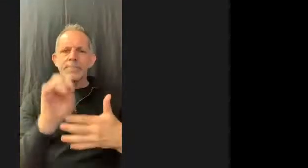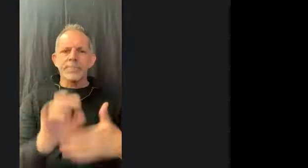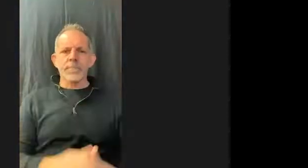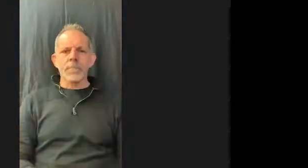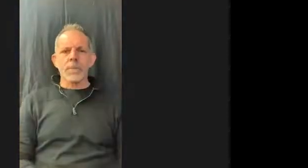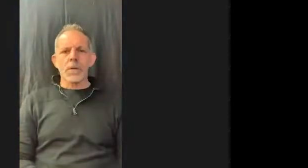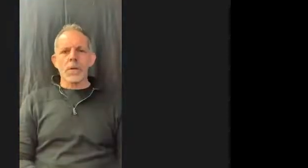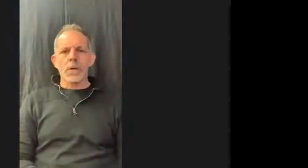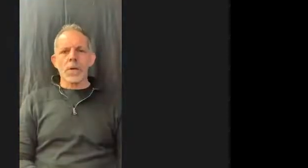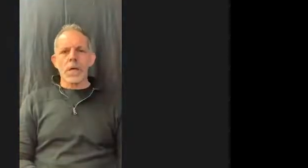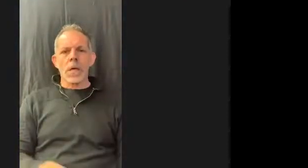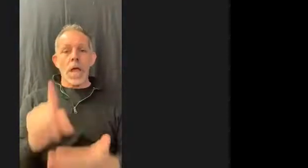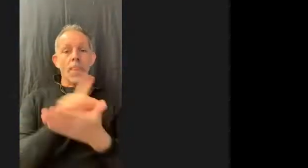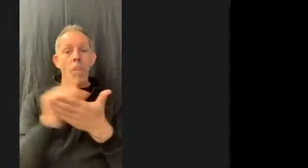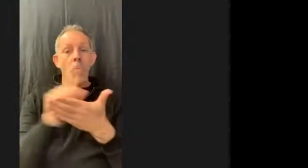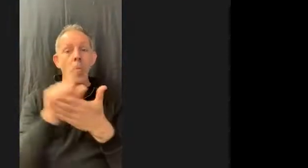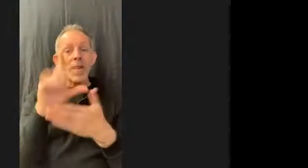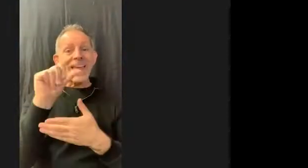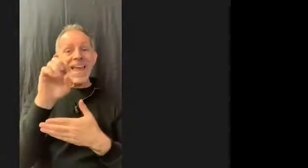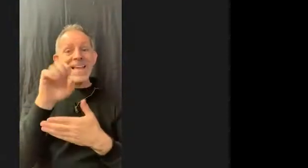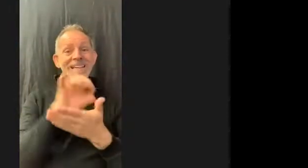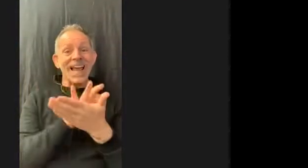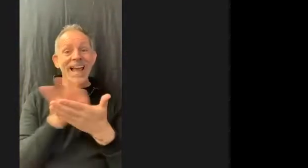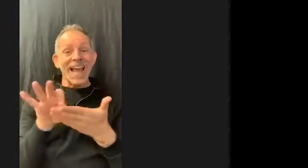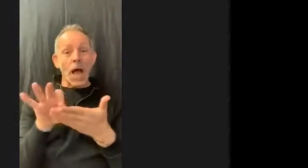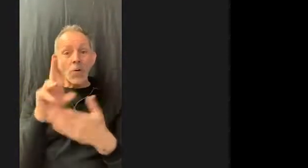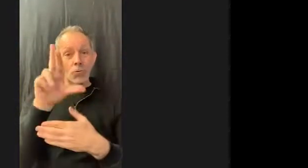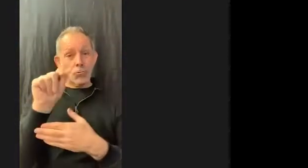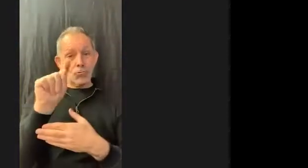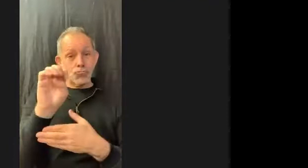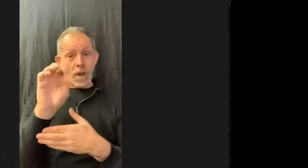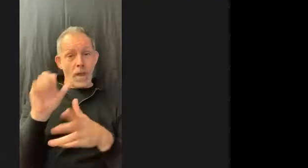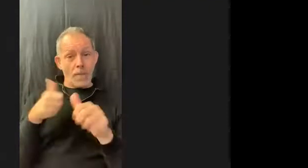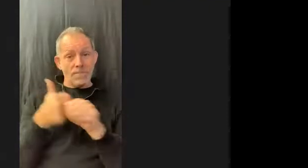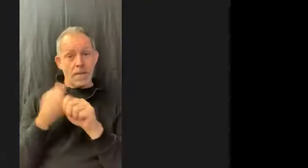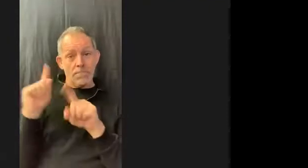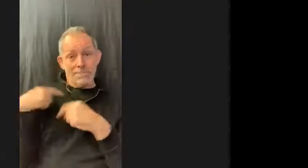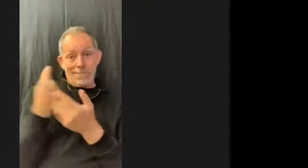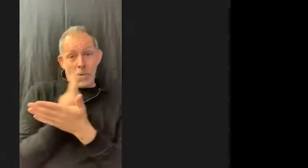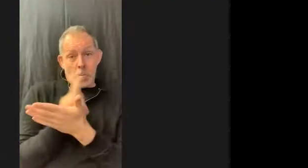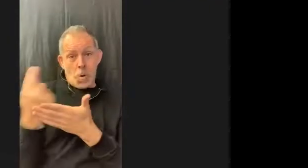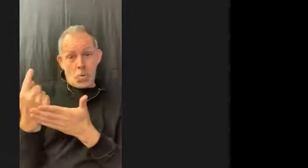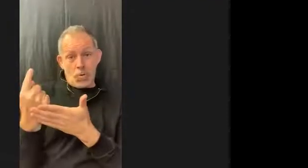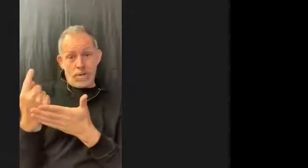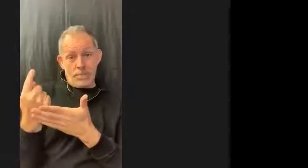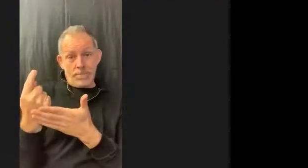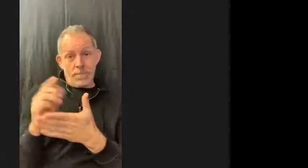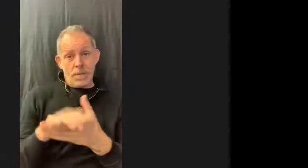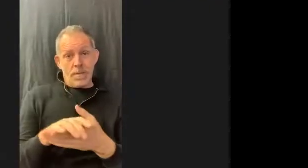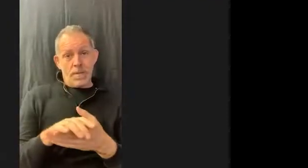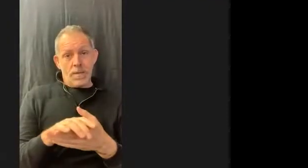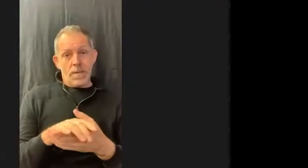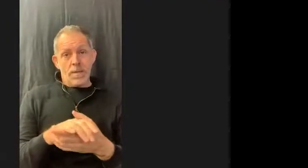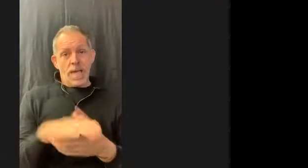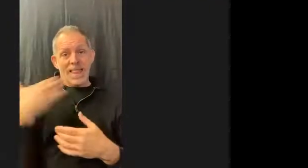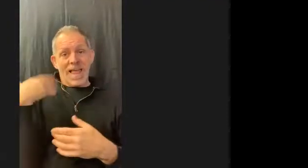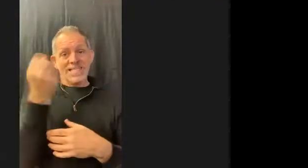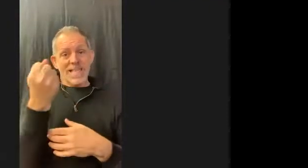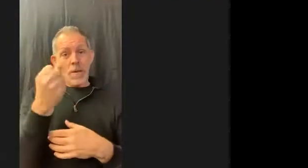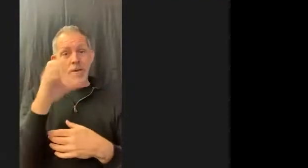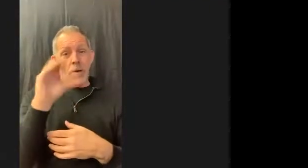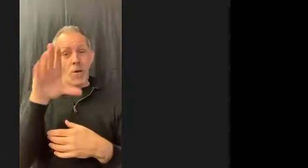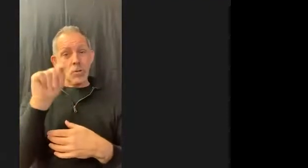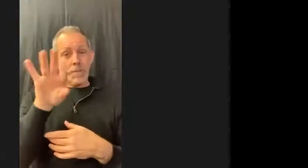rate update. So the 1 week case count ending Saturday, October 9, had come down